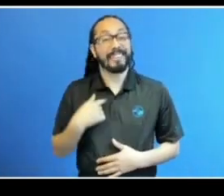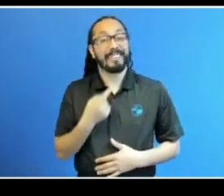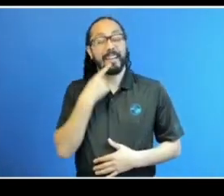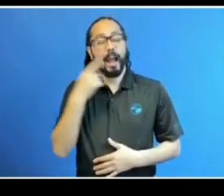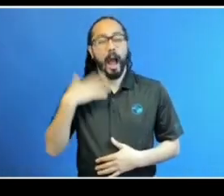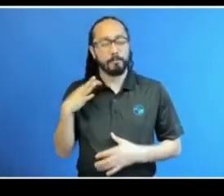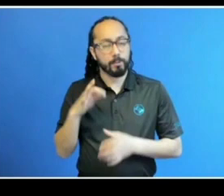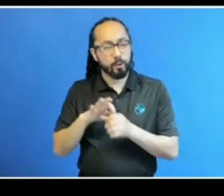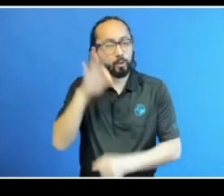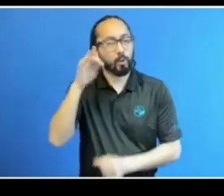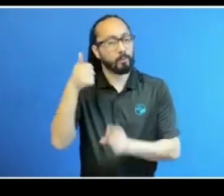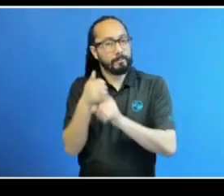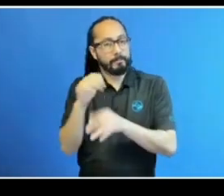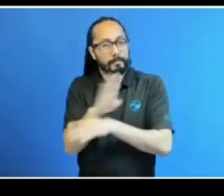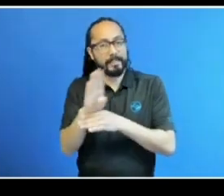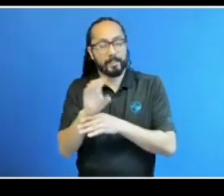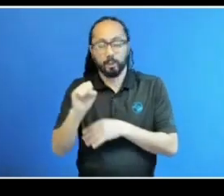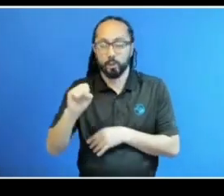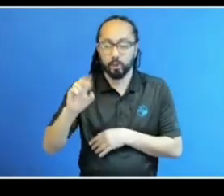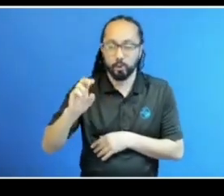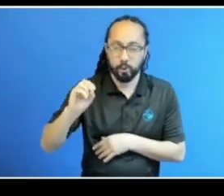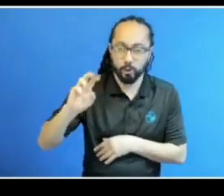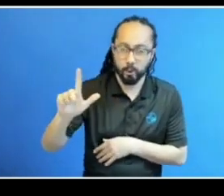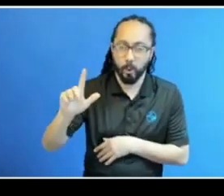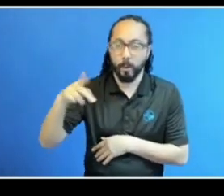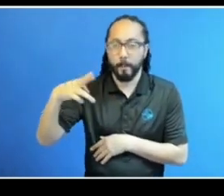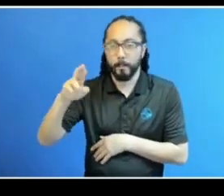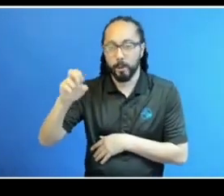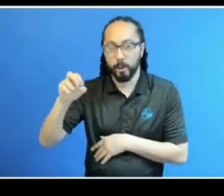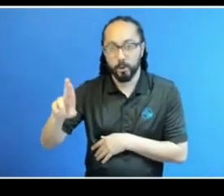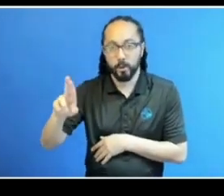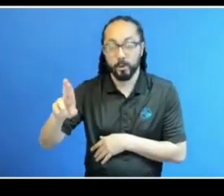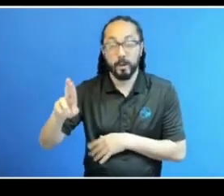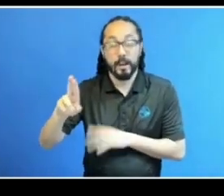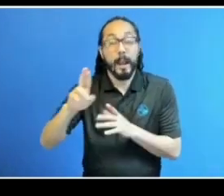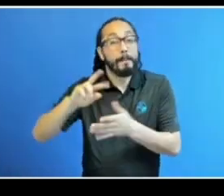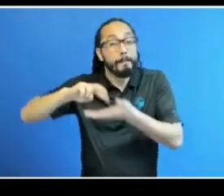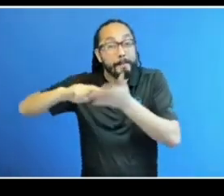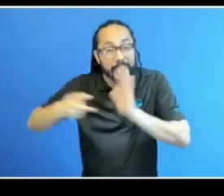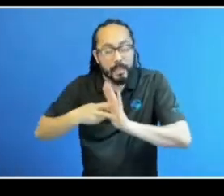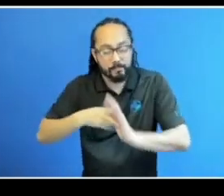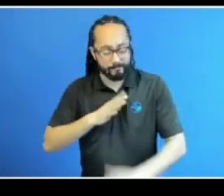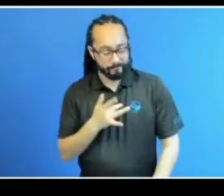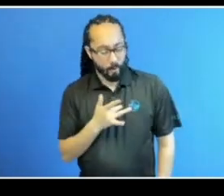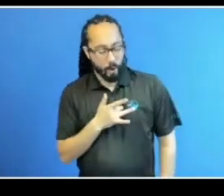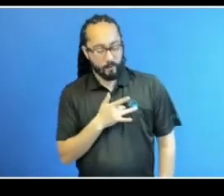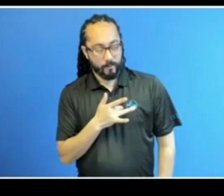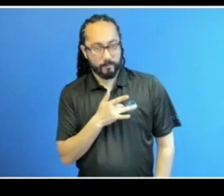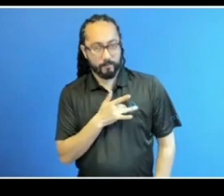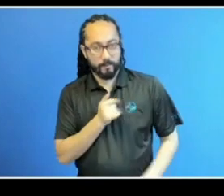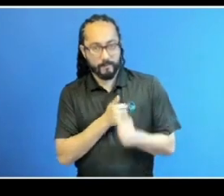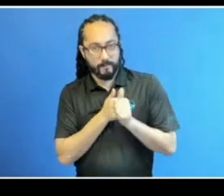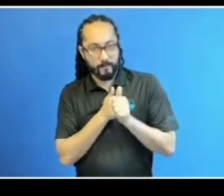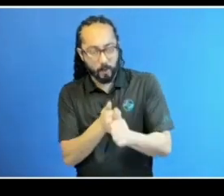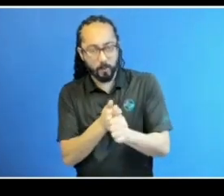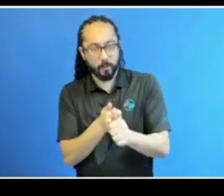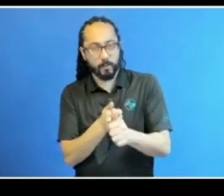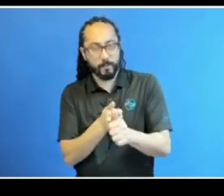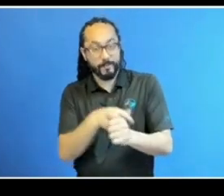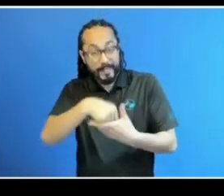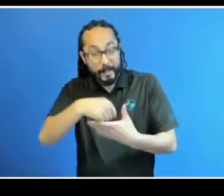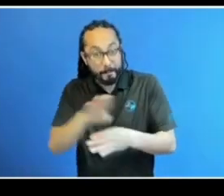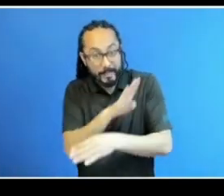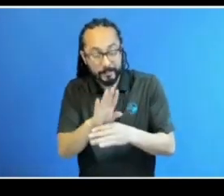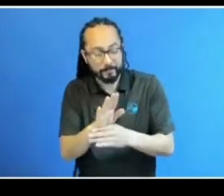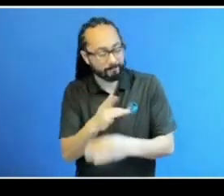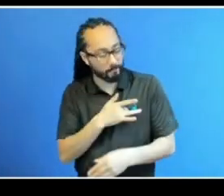mean that whatever it is that I feel led to do has to be done in the business. I can't